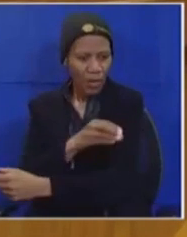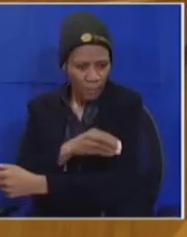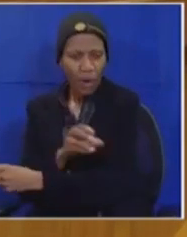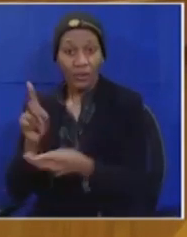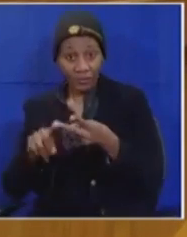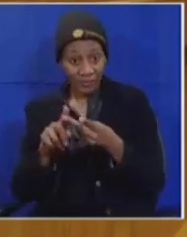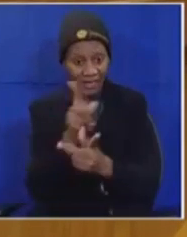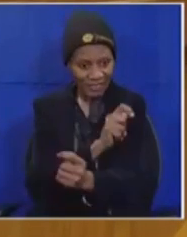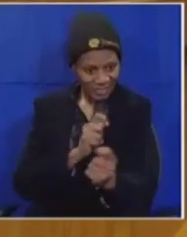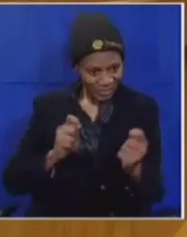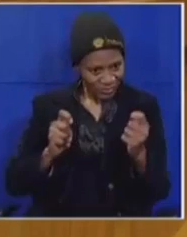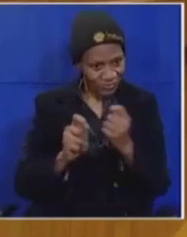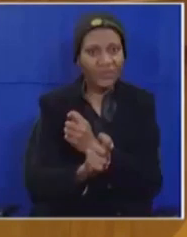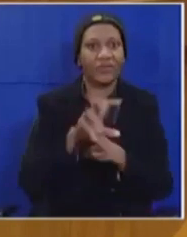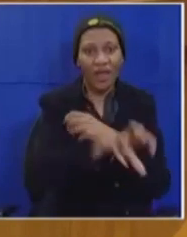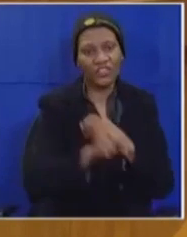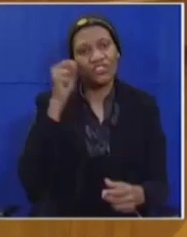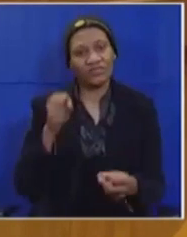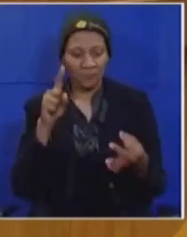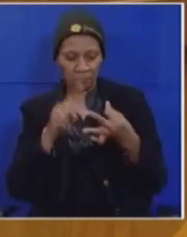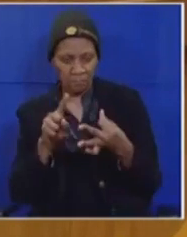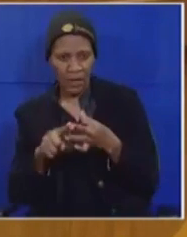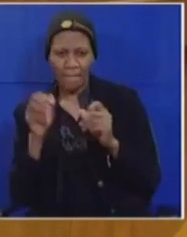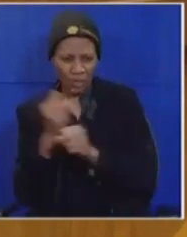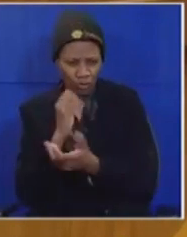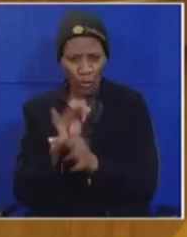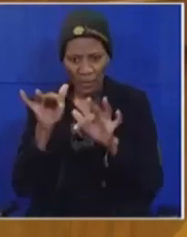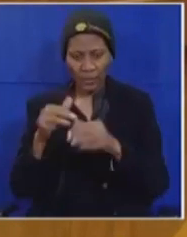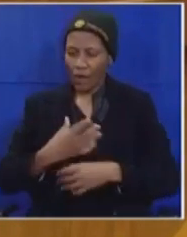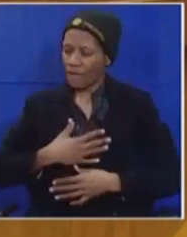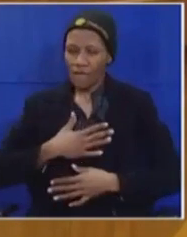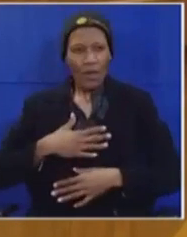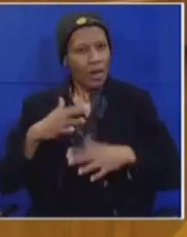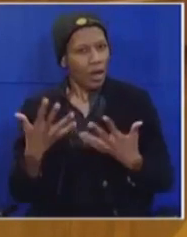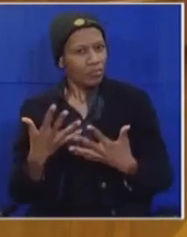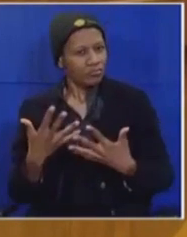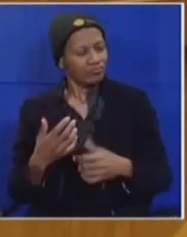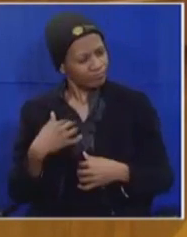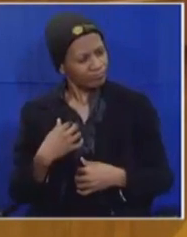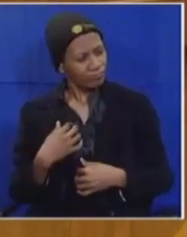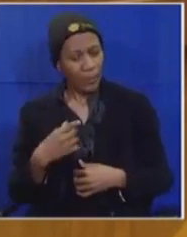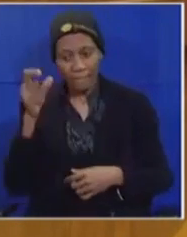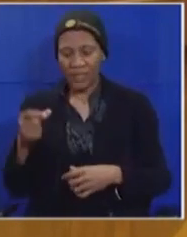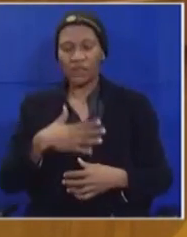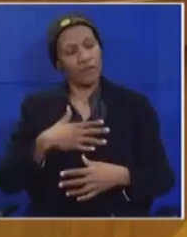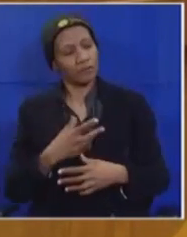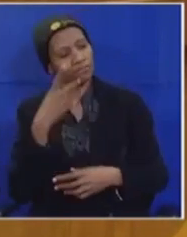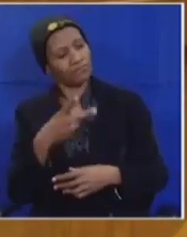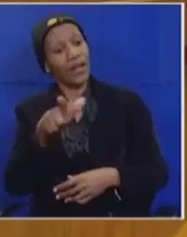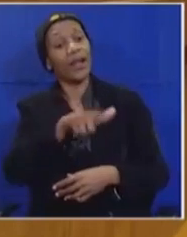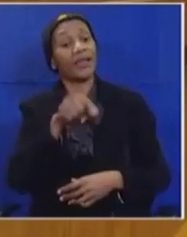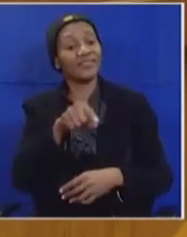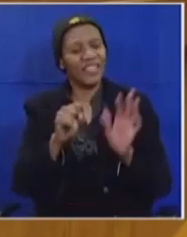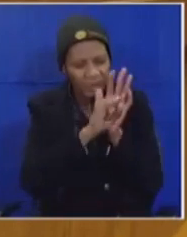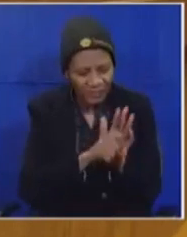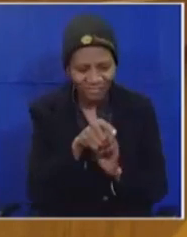transformation, and it must get our people have a sense that they can identify with the land that